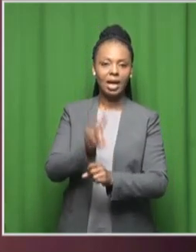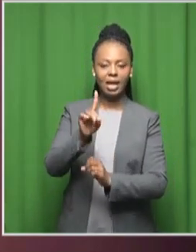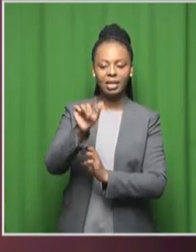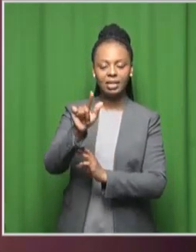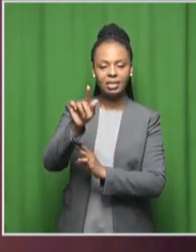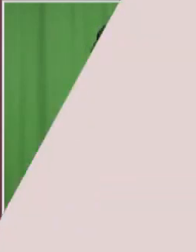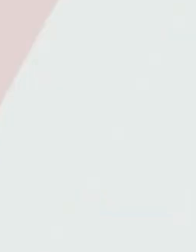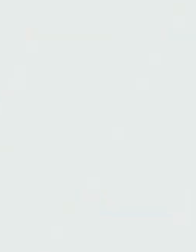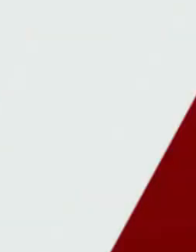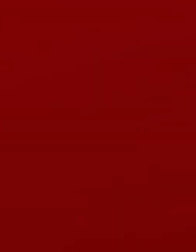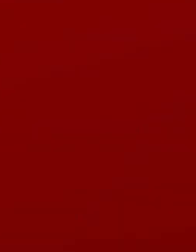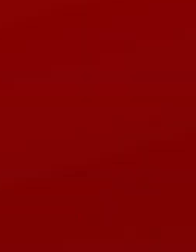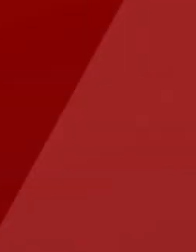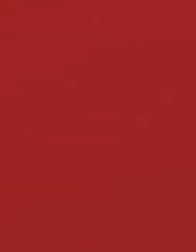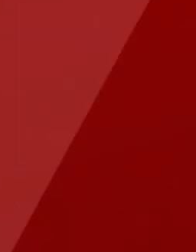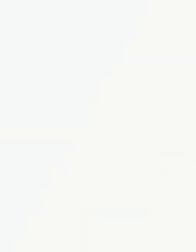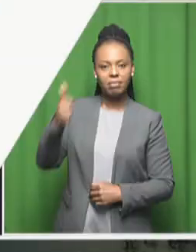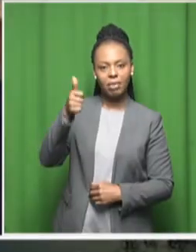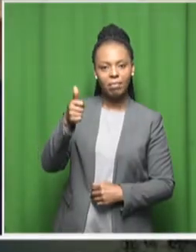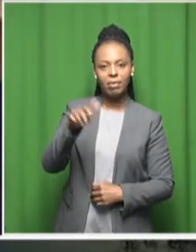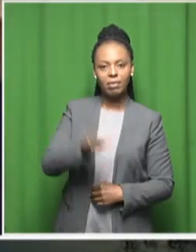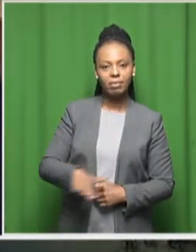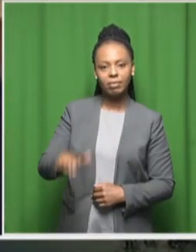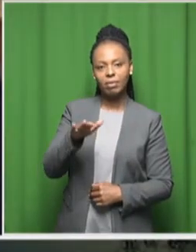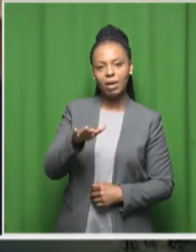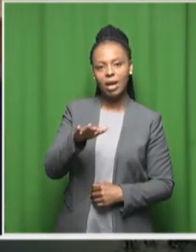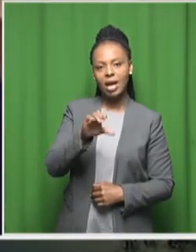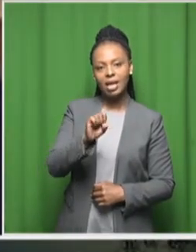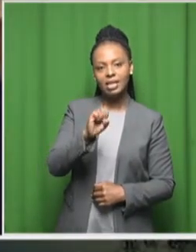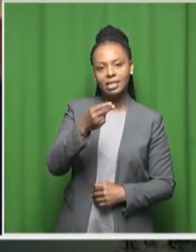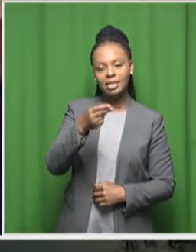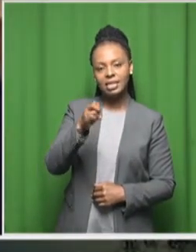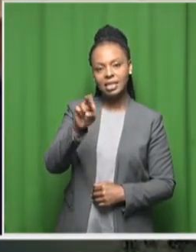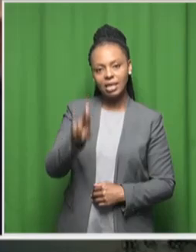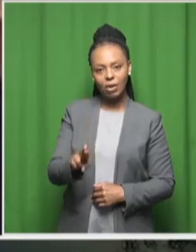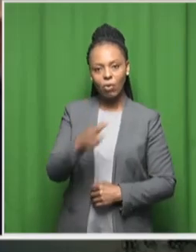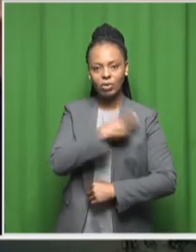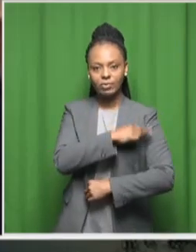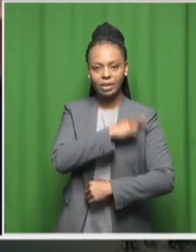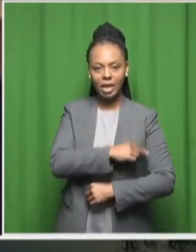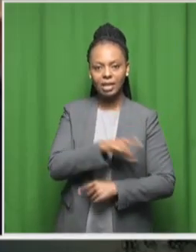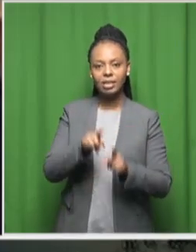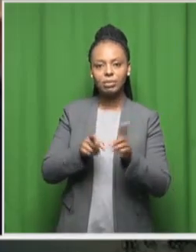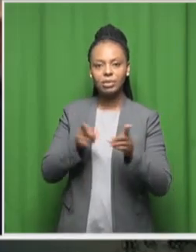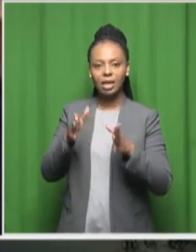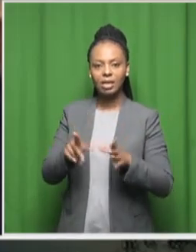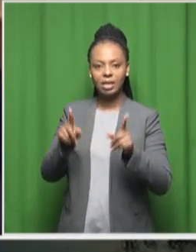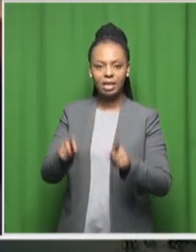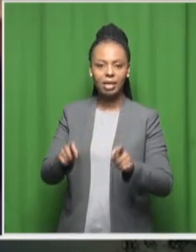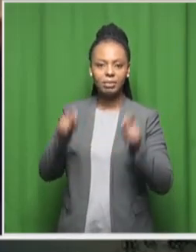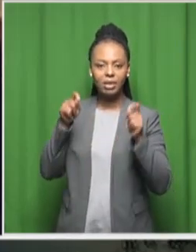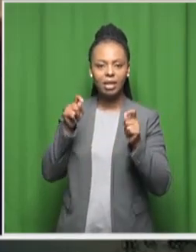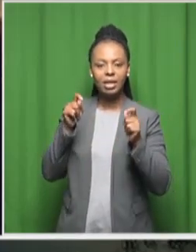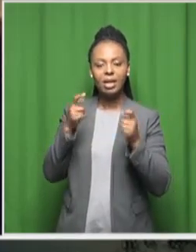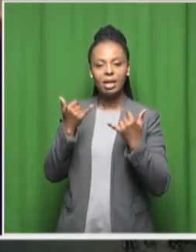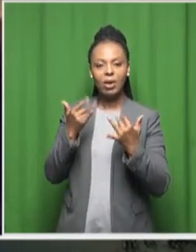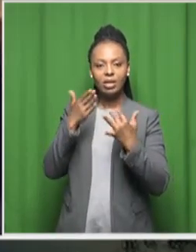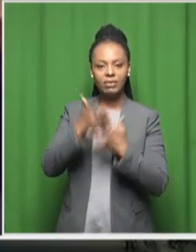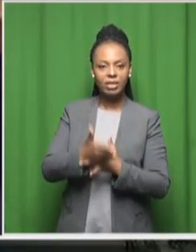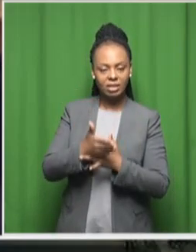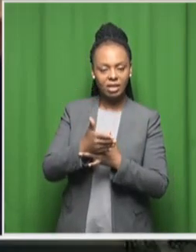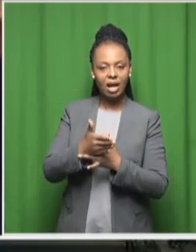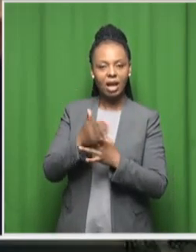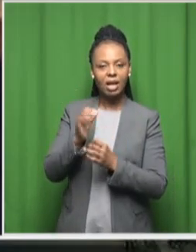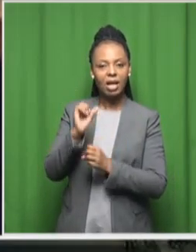at Groote Schuur Hospital, and he joins us. He's also Director of Cape Town's Interventional Radiology at his